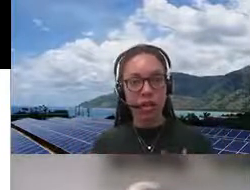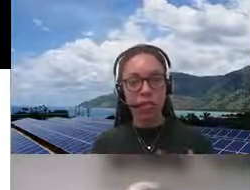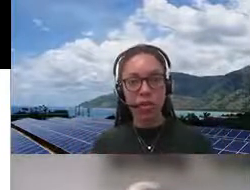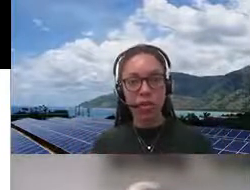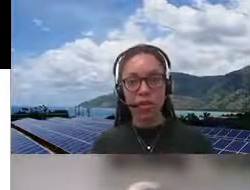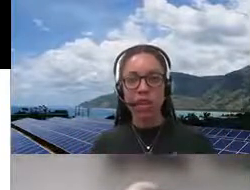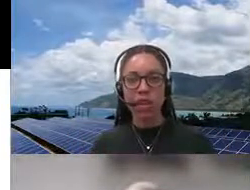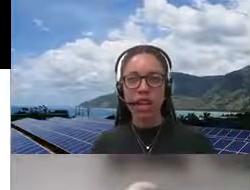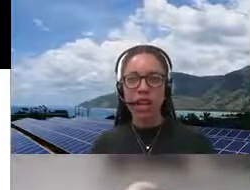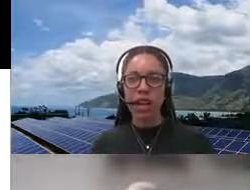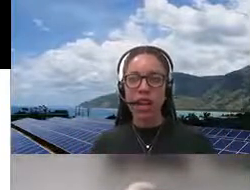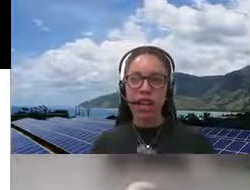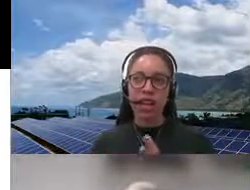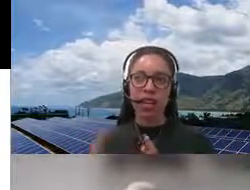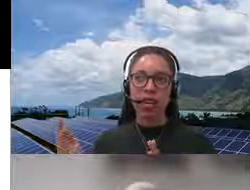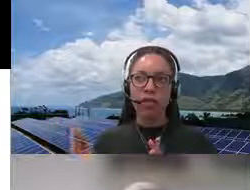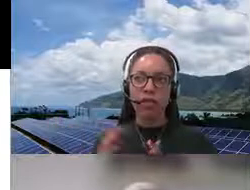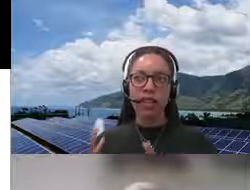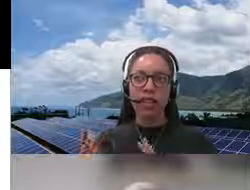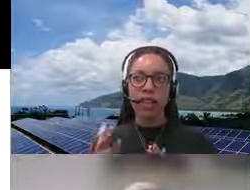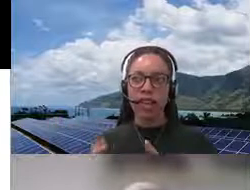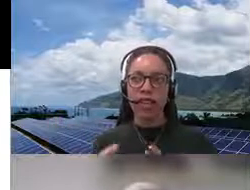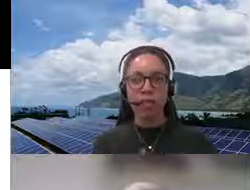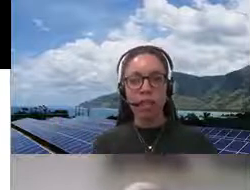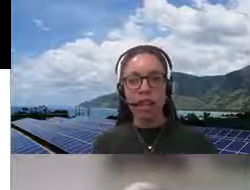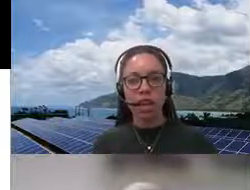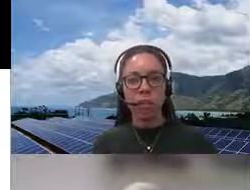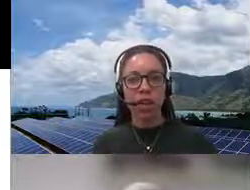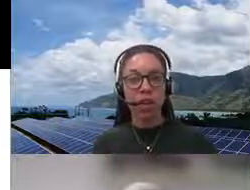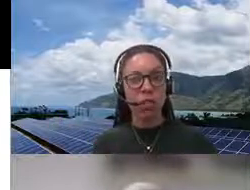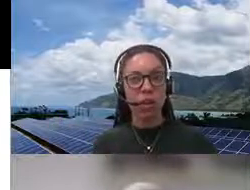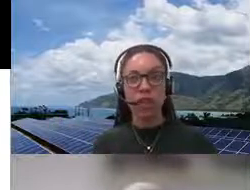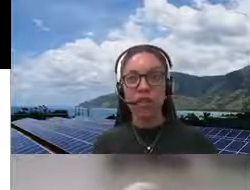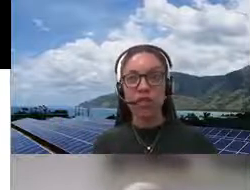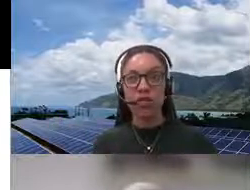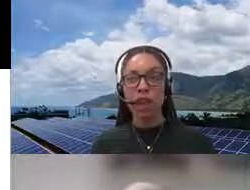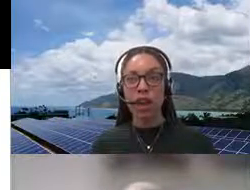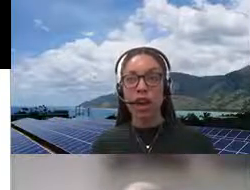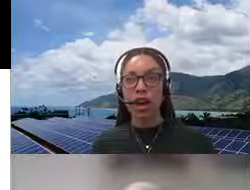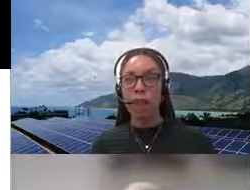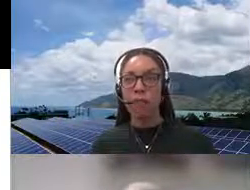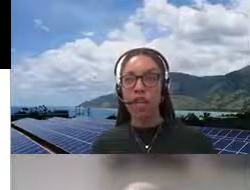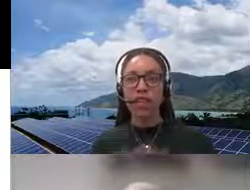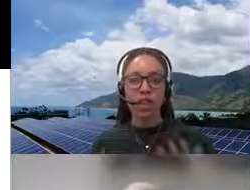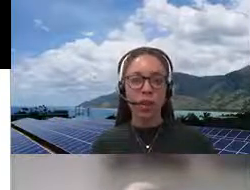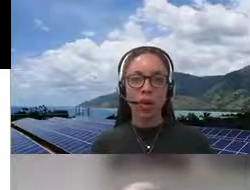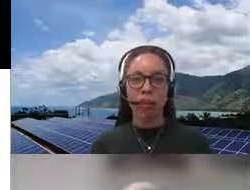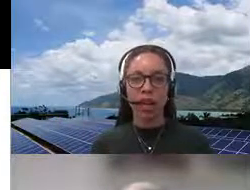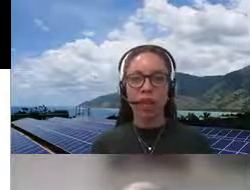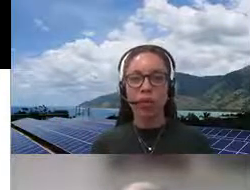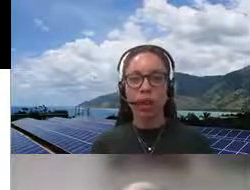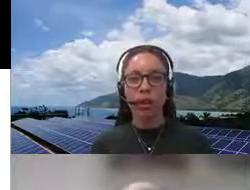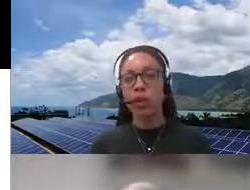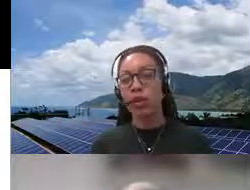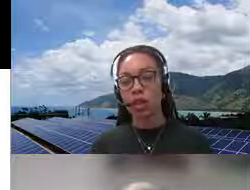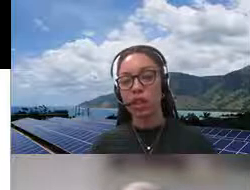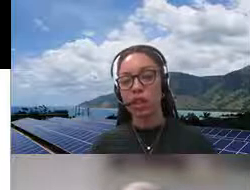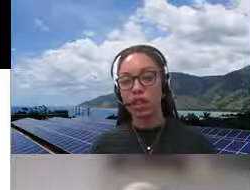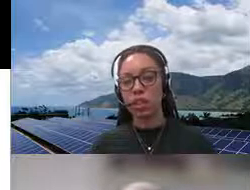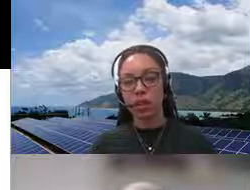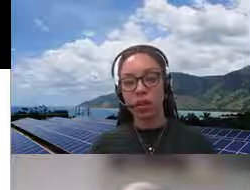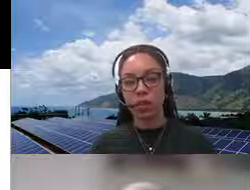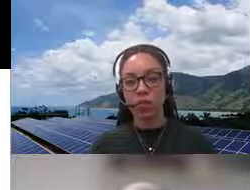covered by solar plus battery. Anything over that tends to be a bit cost prohibitive. And so that's why we went ahead and